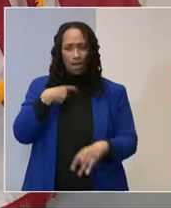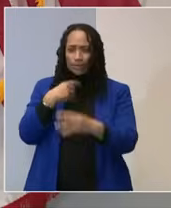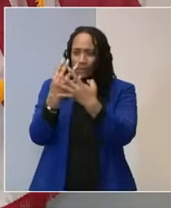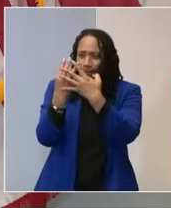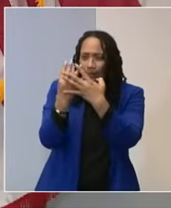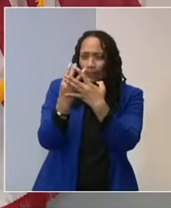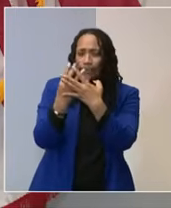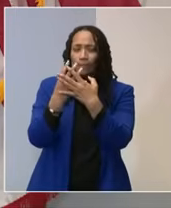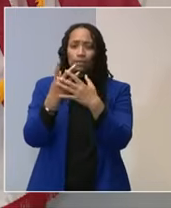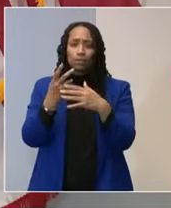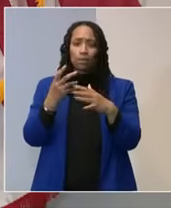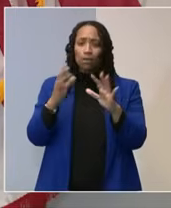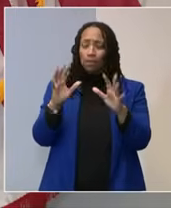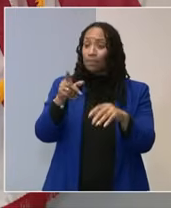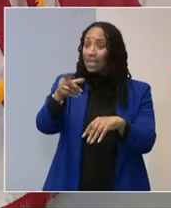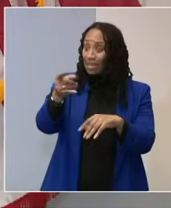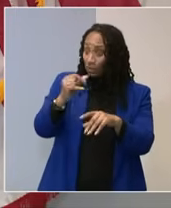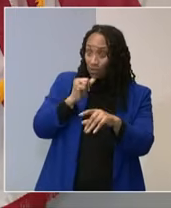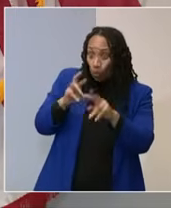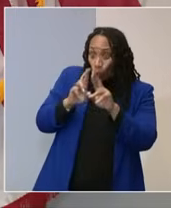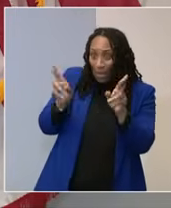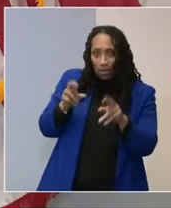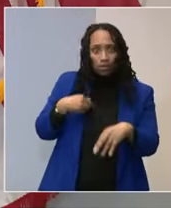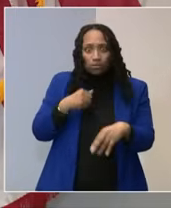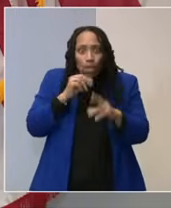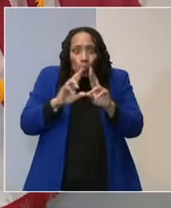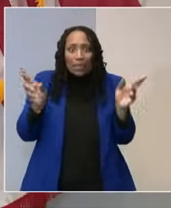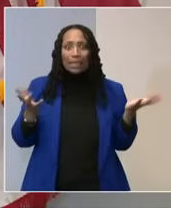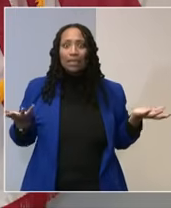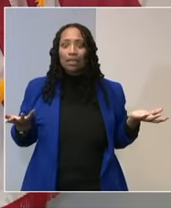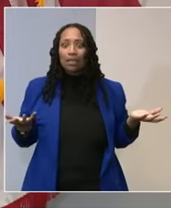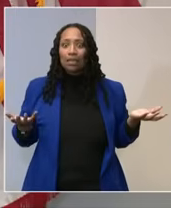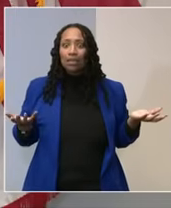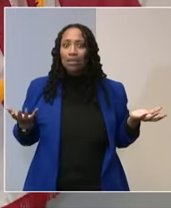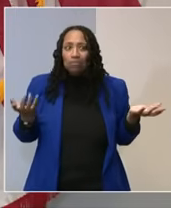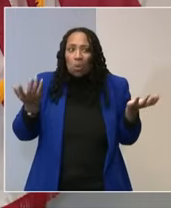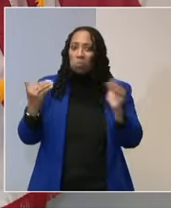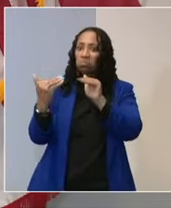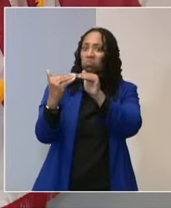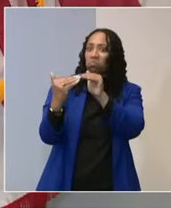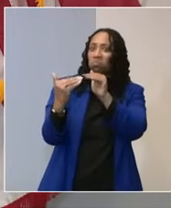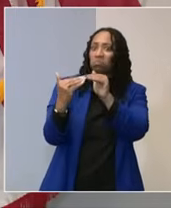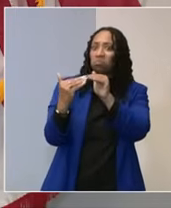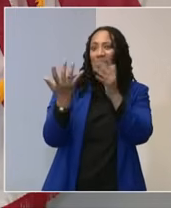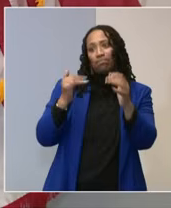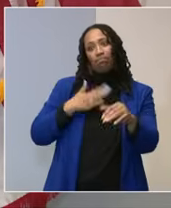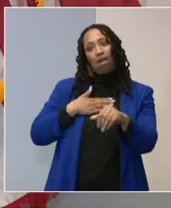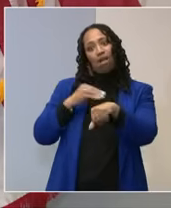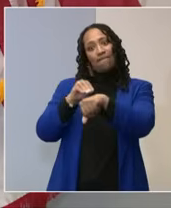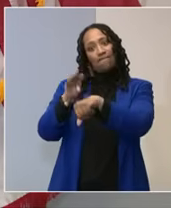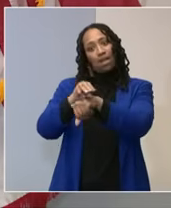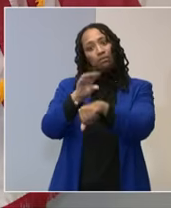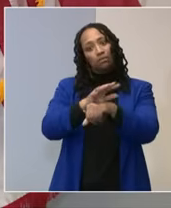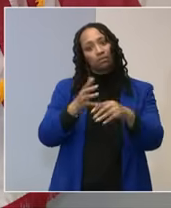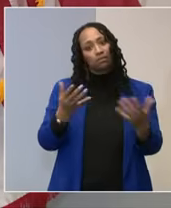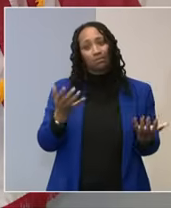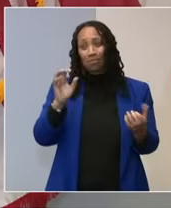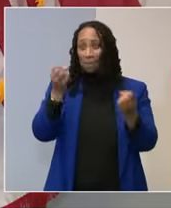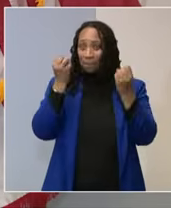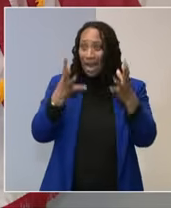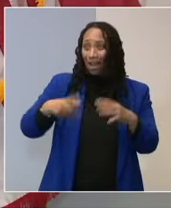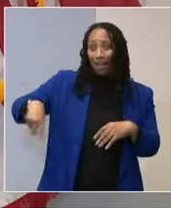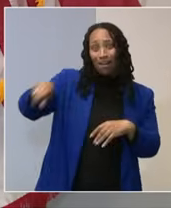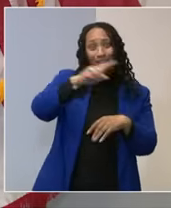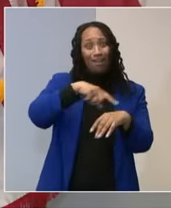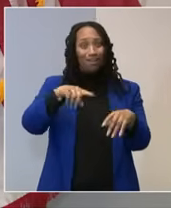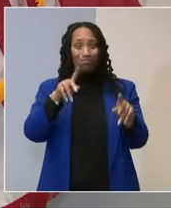somebody when I have the right person. So that would be my biggest advice. We have very talented people who love